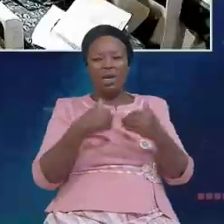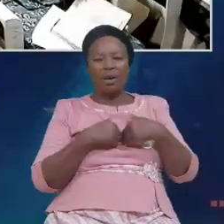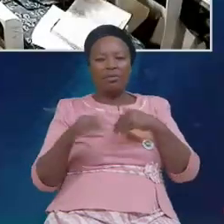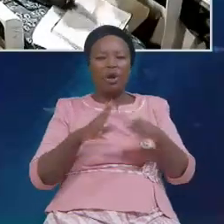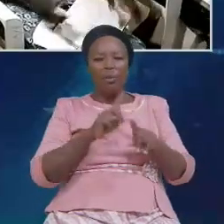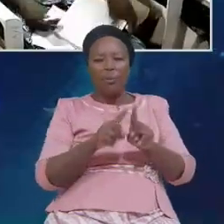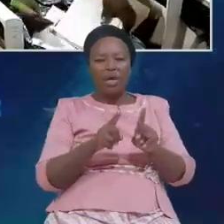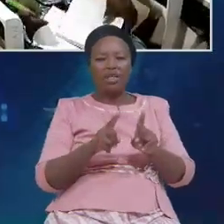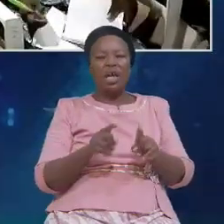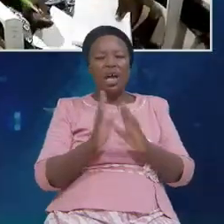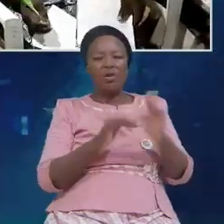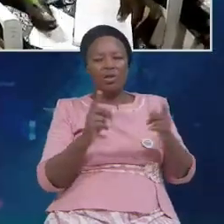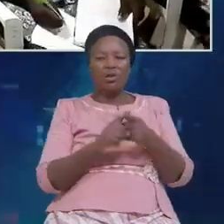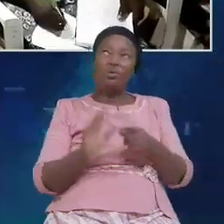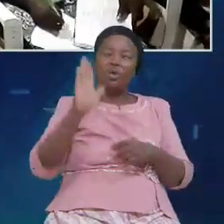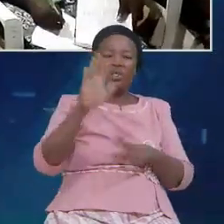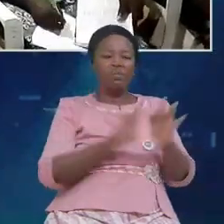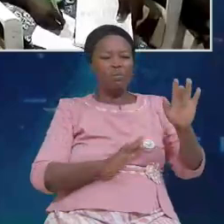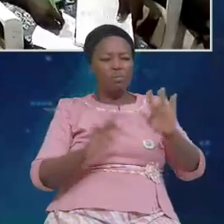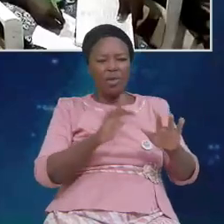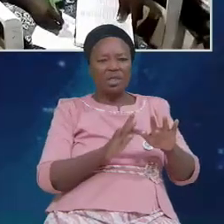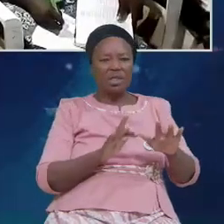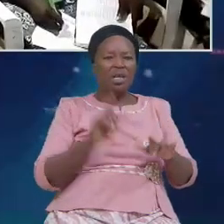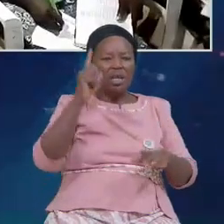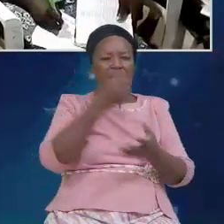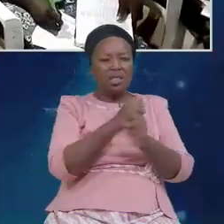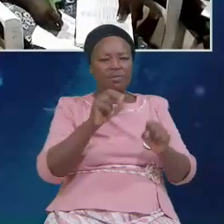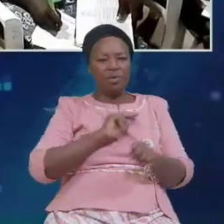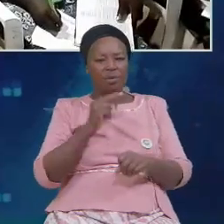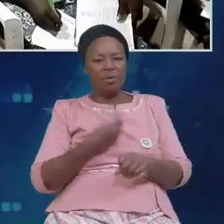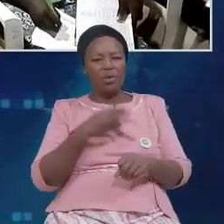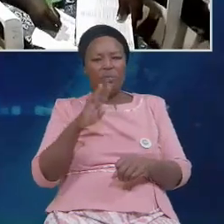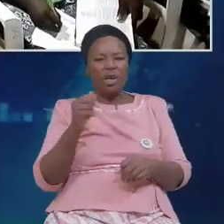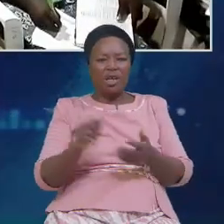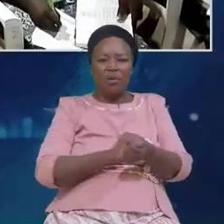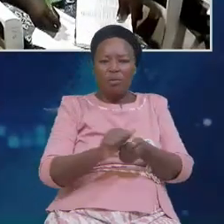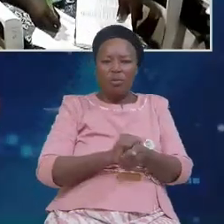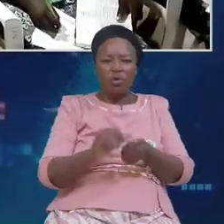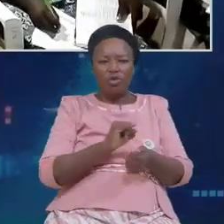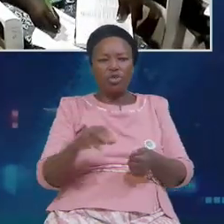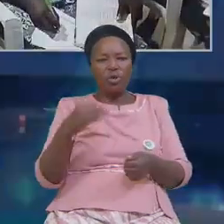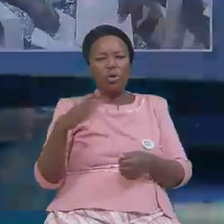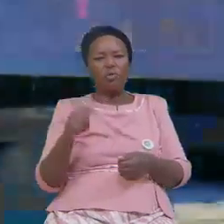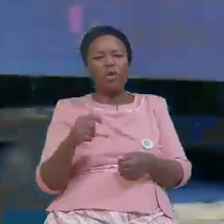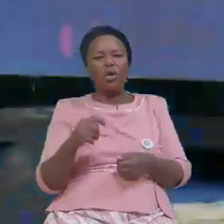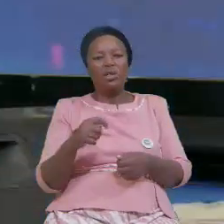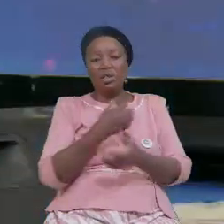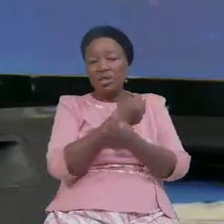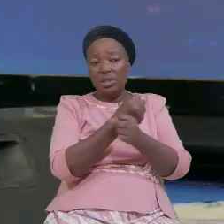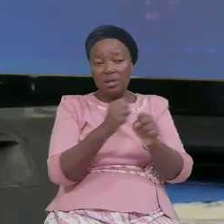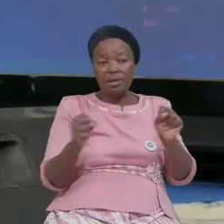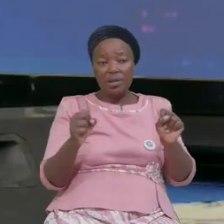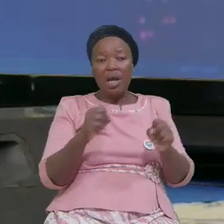according to his mercy, he saved us by the washing of regeneration